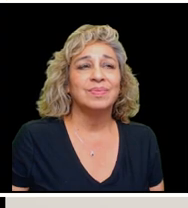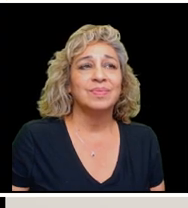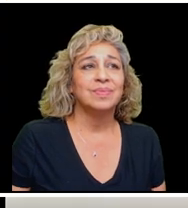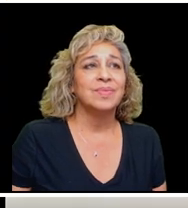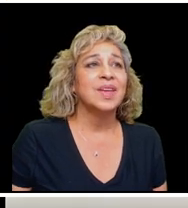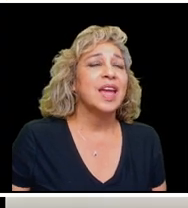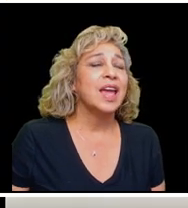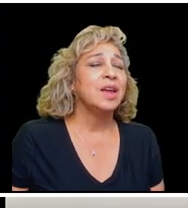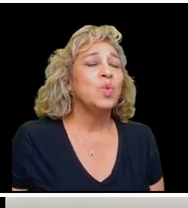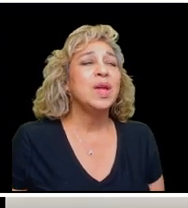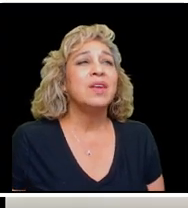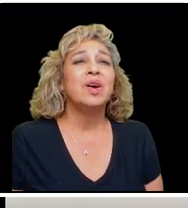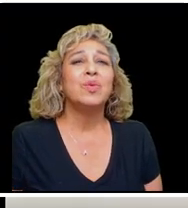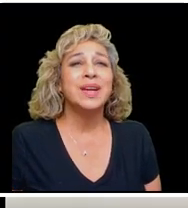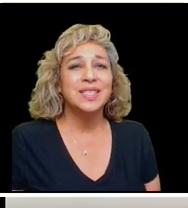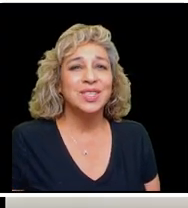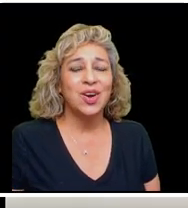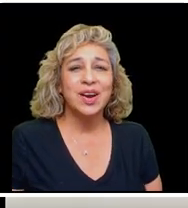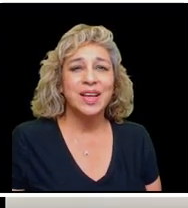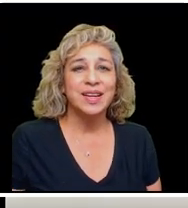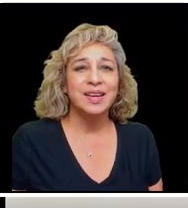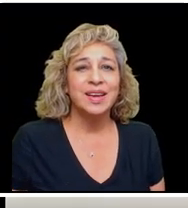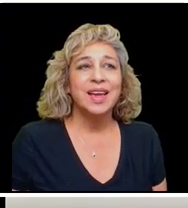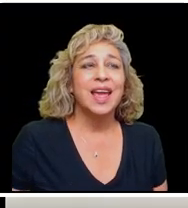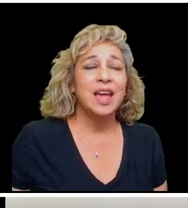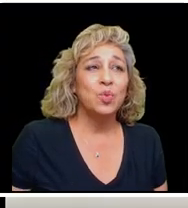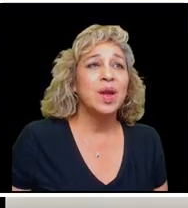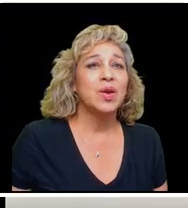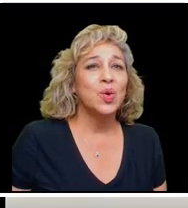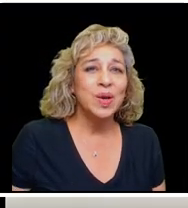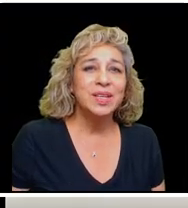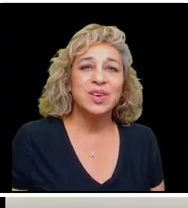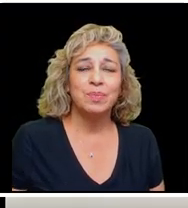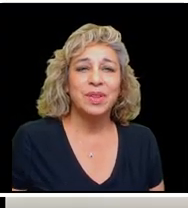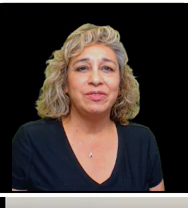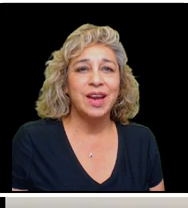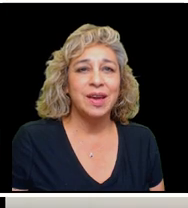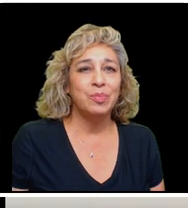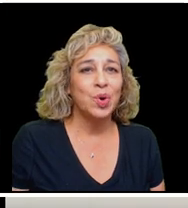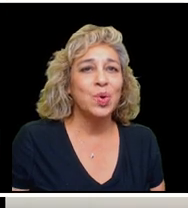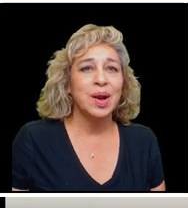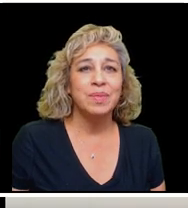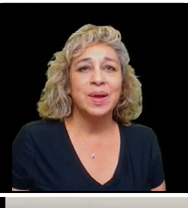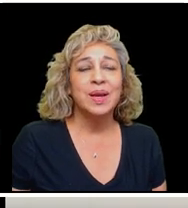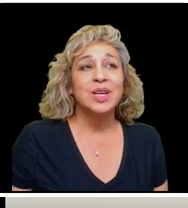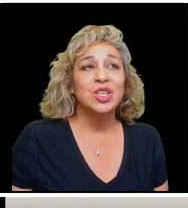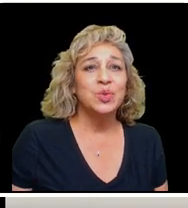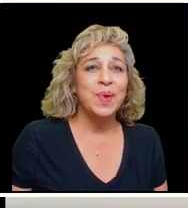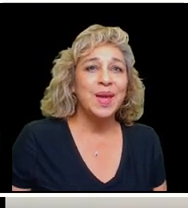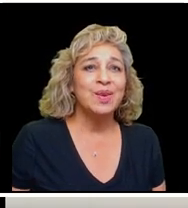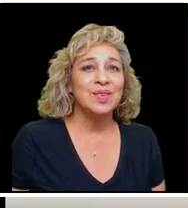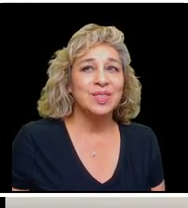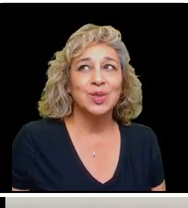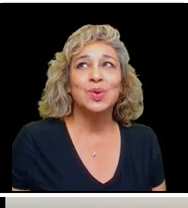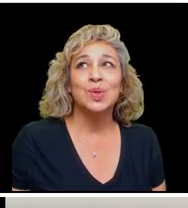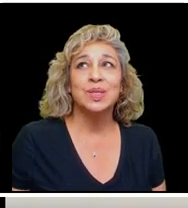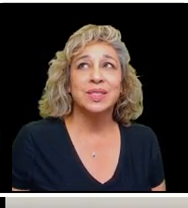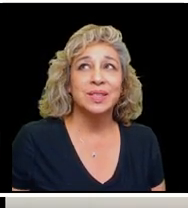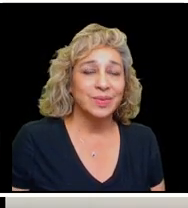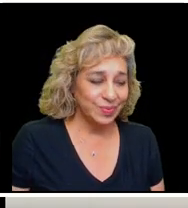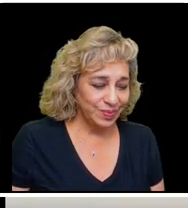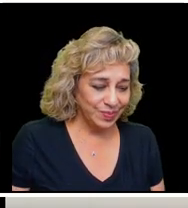and we have already started and we are going to amplify a program to better the